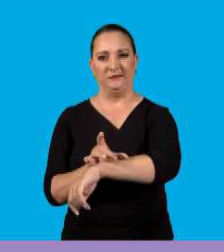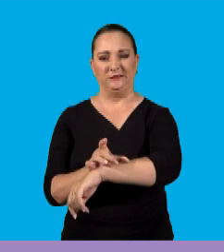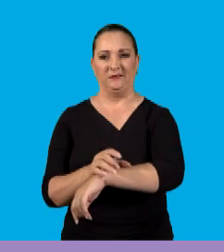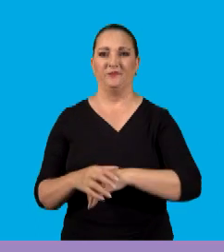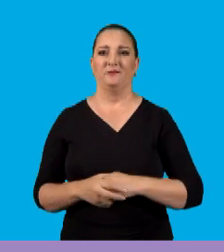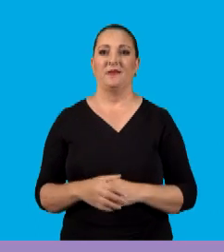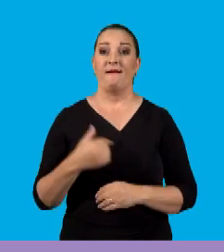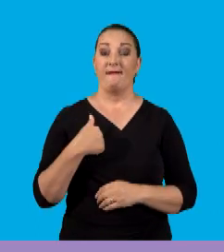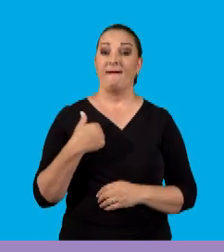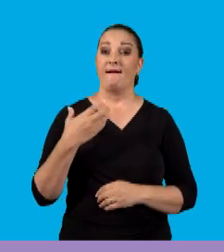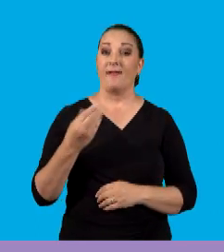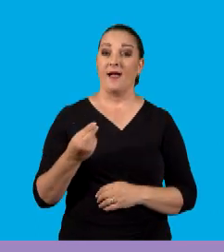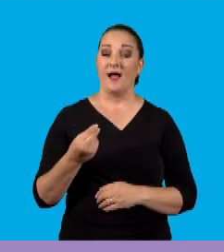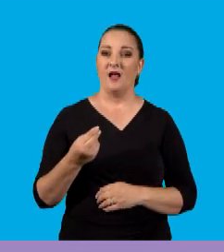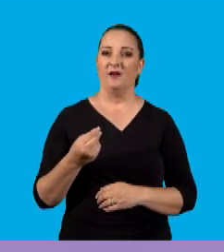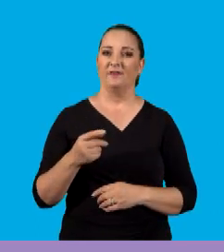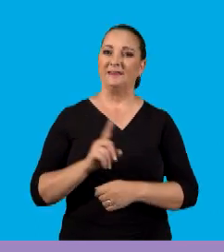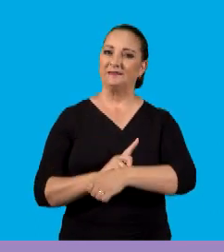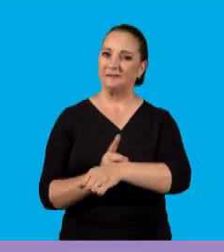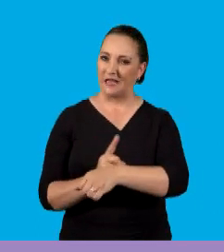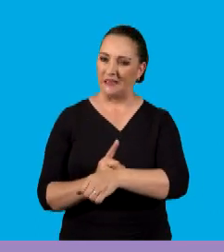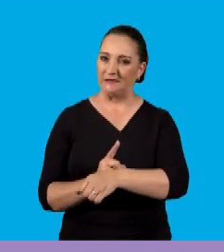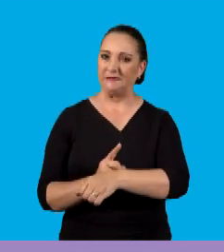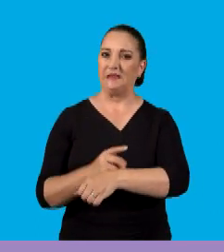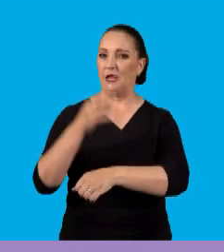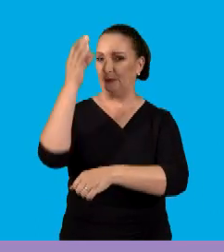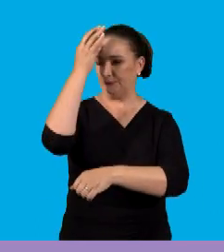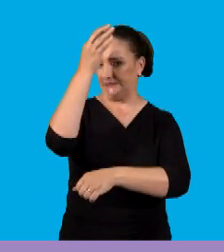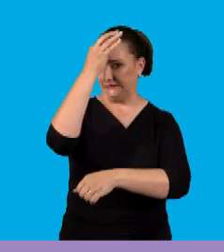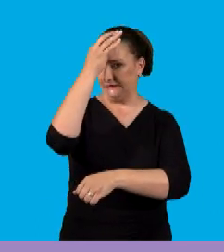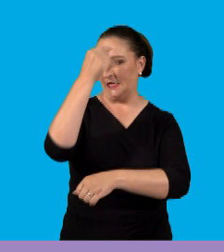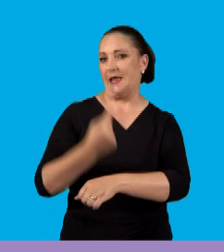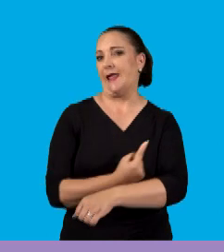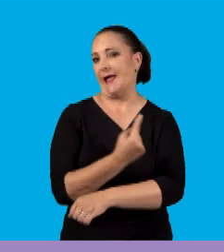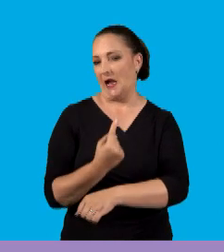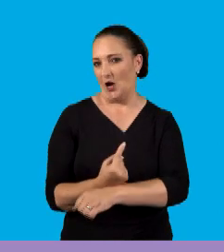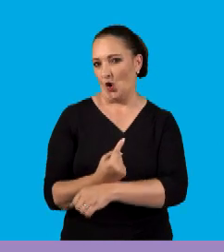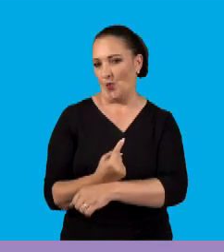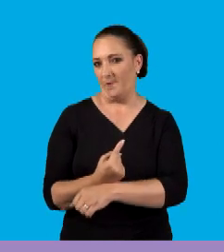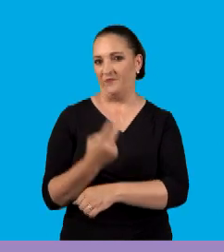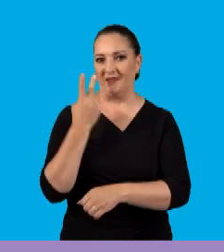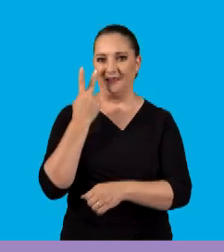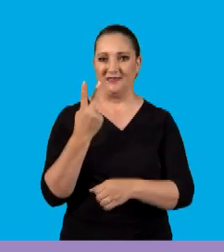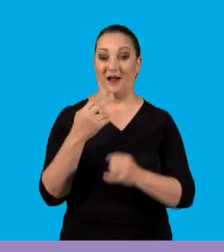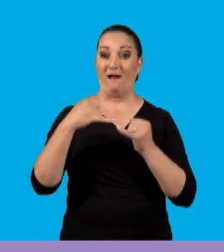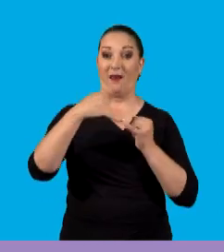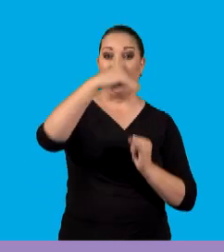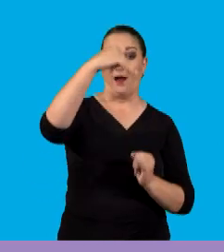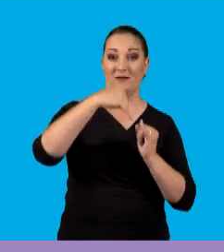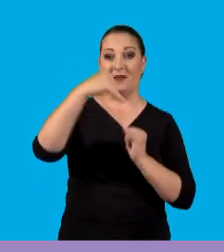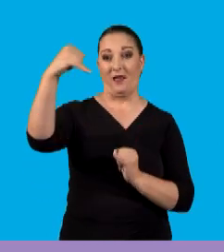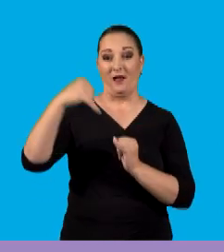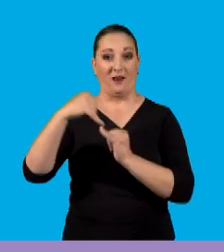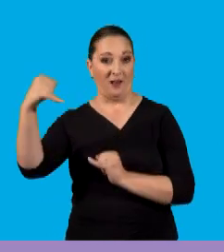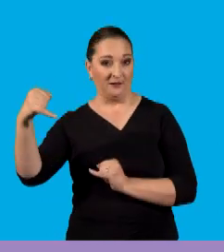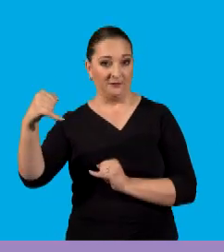I've got the second arm, I've got the minute arm, and I've got the hour arm. If you look